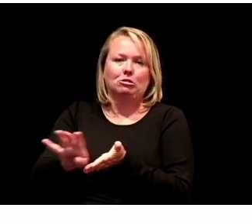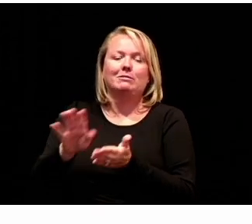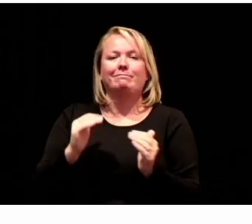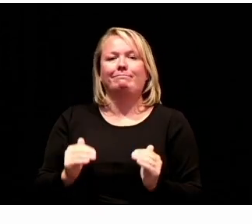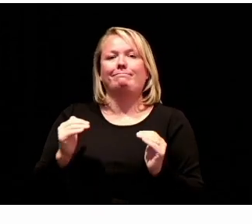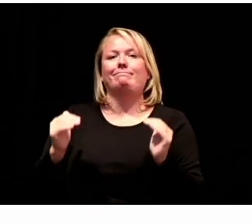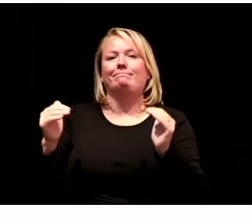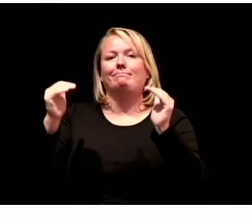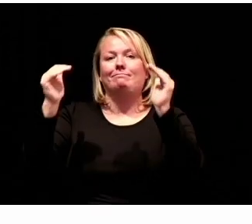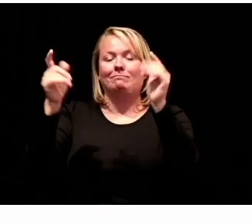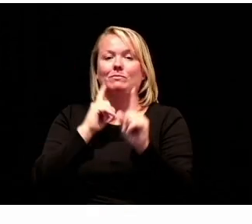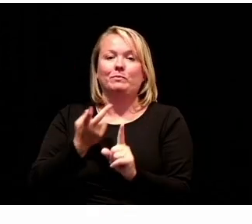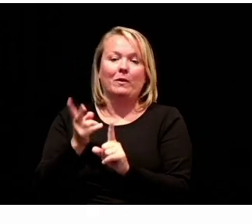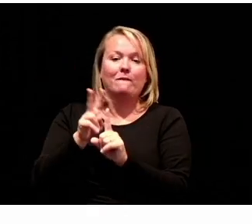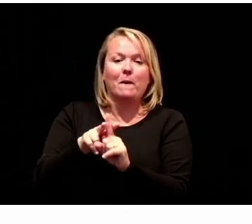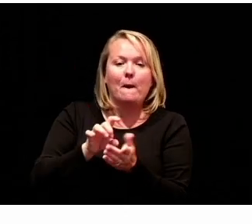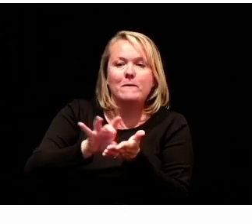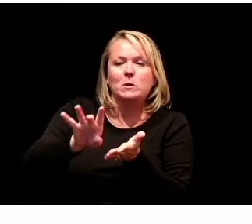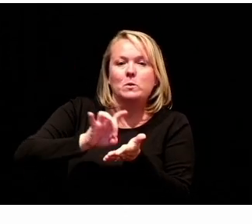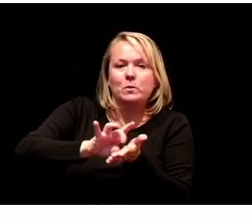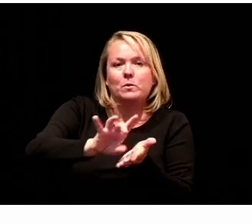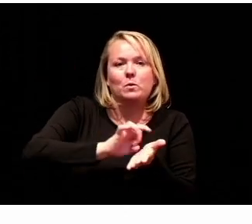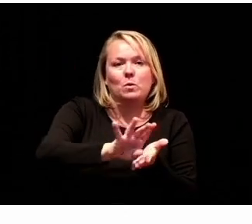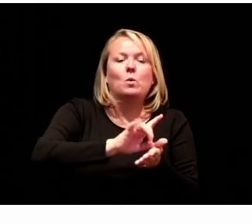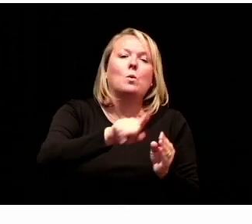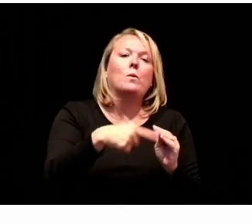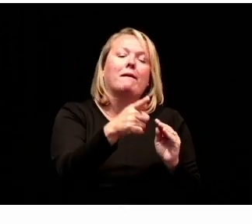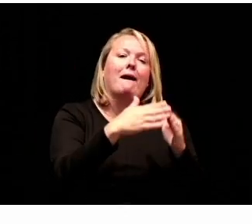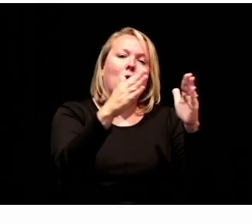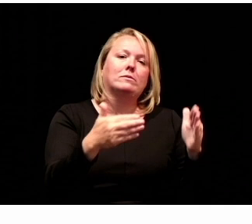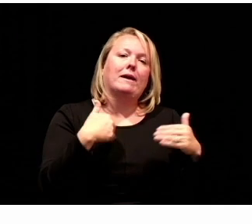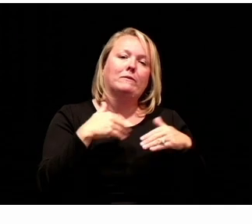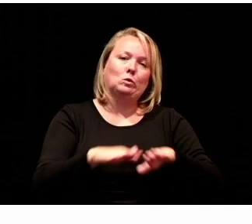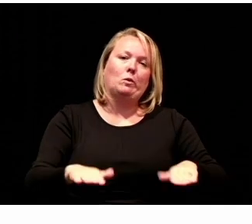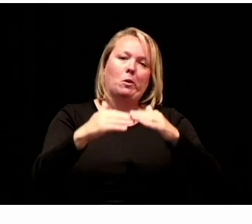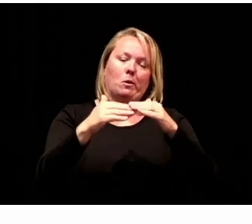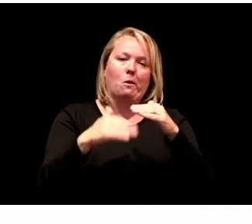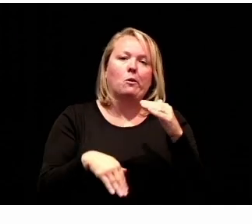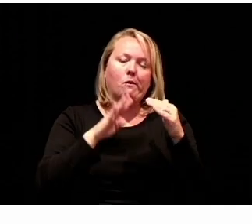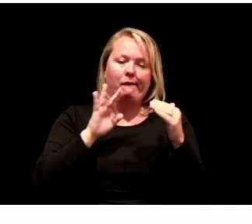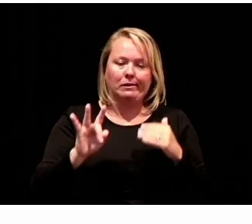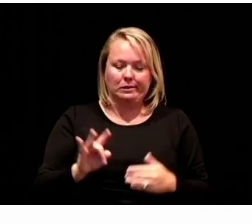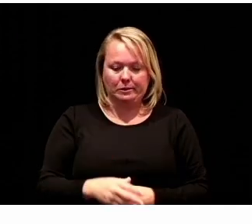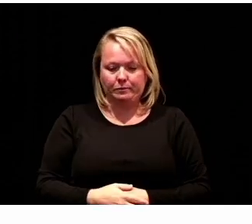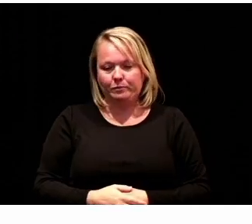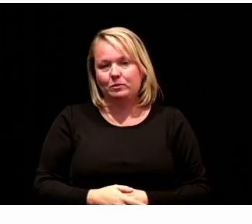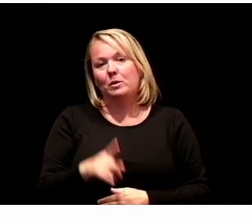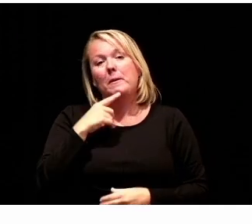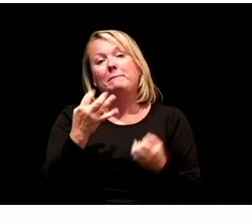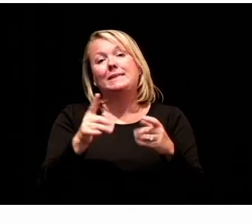evictions. What did the children do to get this? Hispanic, no children present, 4%. Children under 18